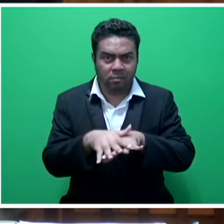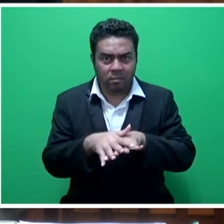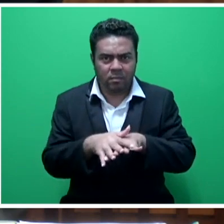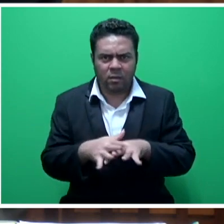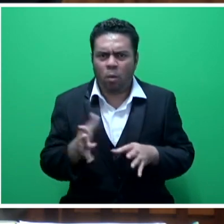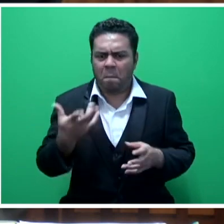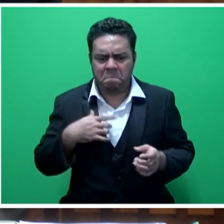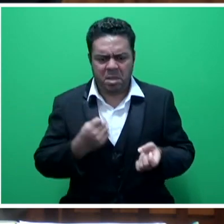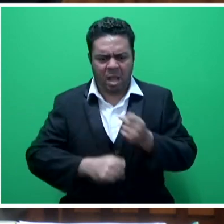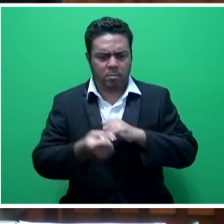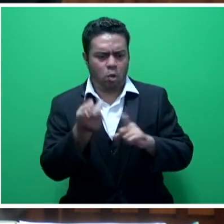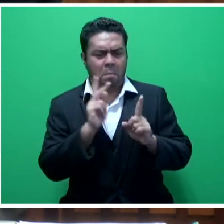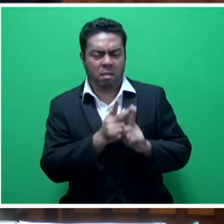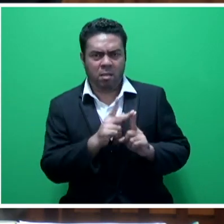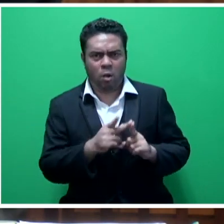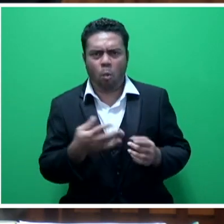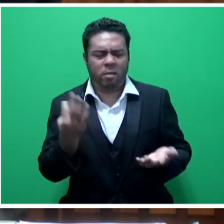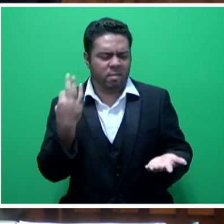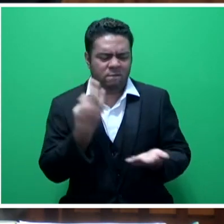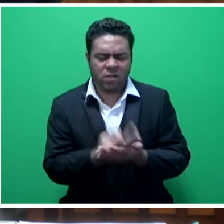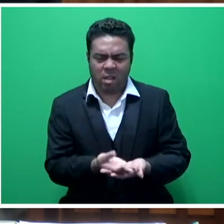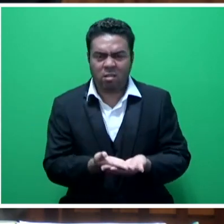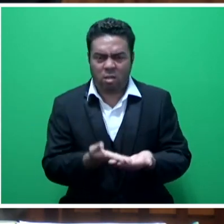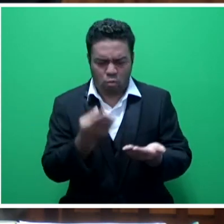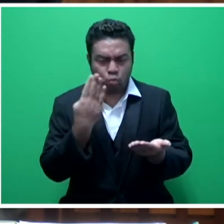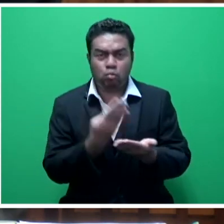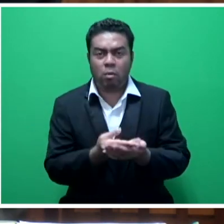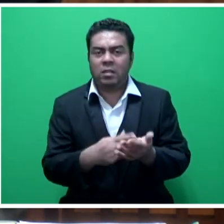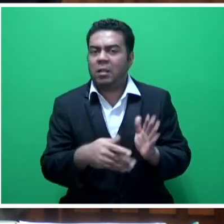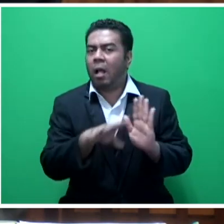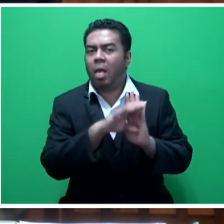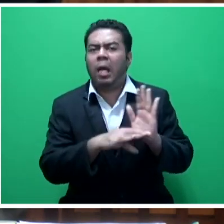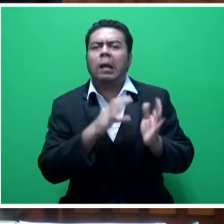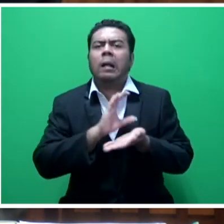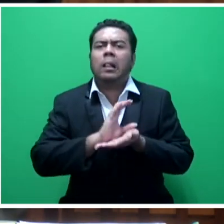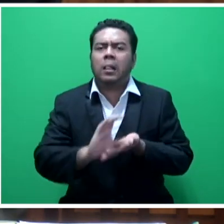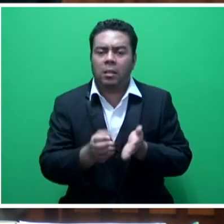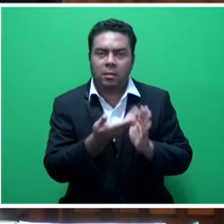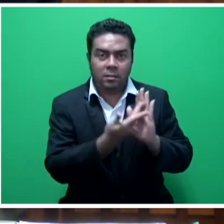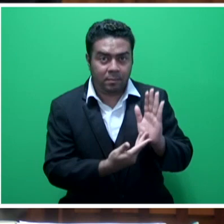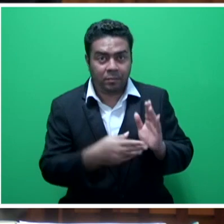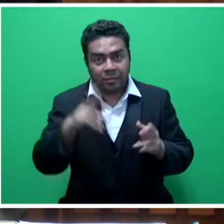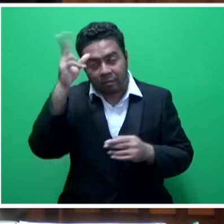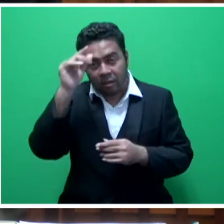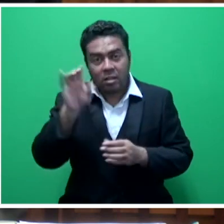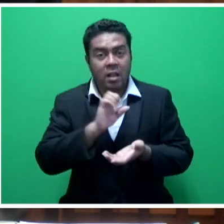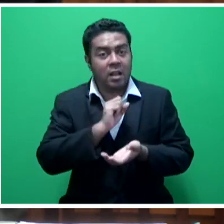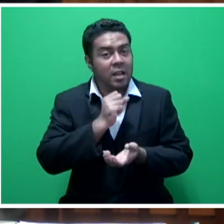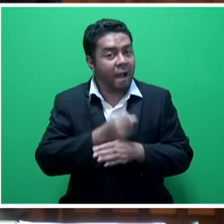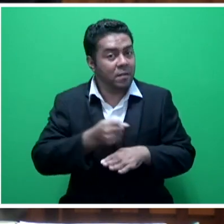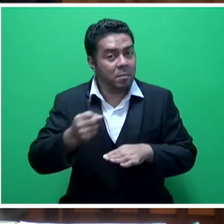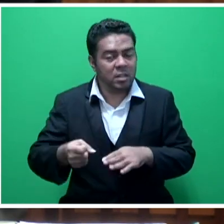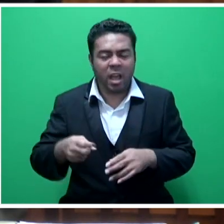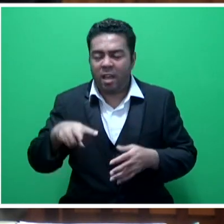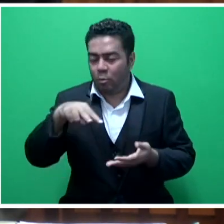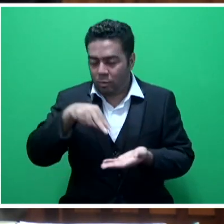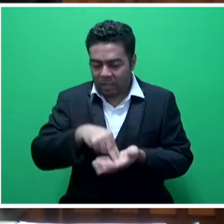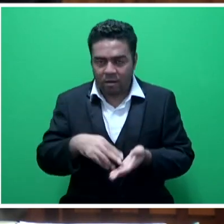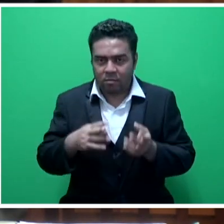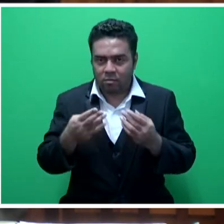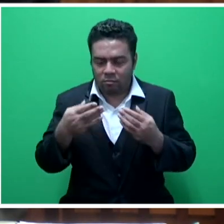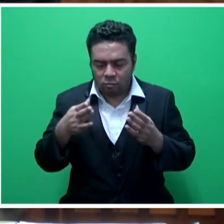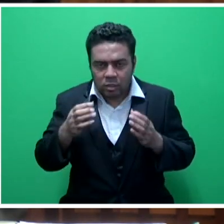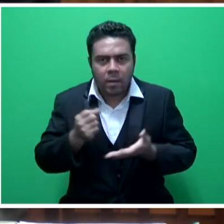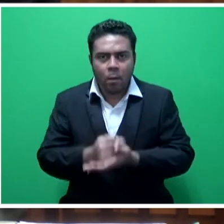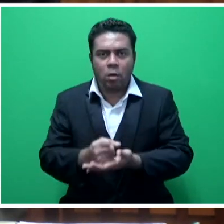so political when the facts are so clear. Mr. Speaker, sir, the Fijian government and the Fijian people stand firmly with Fiji